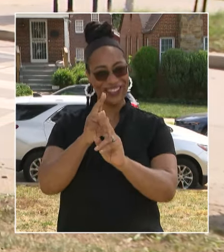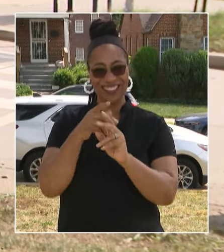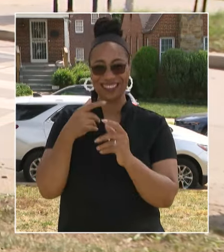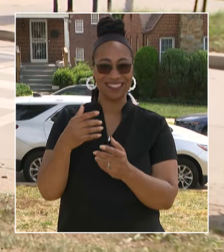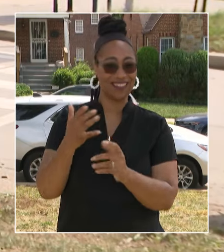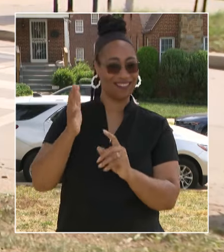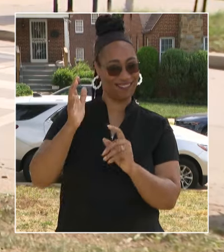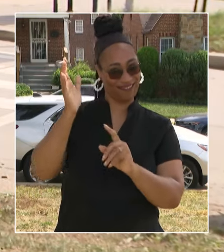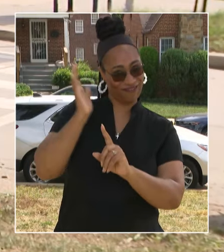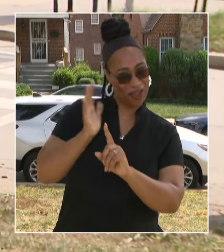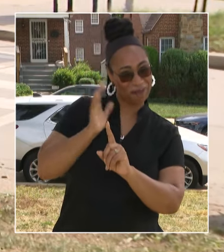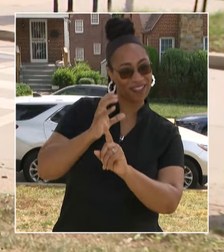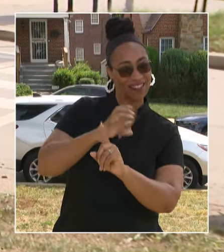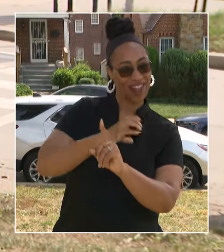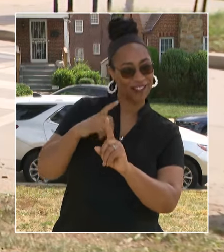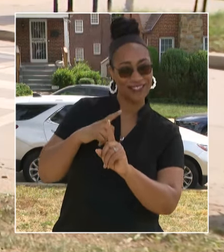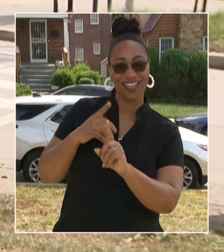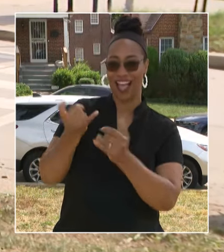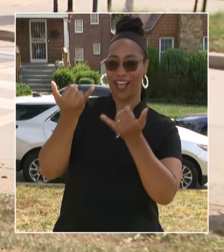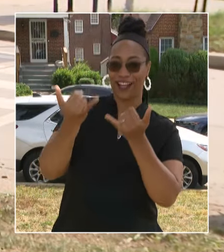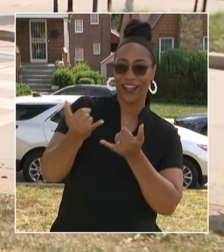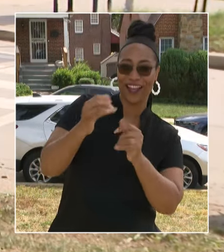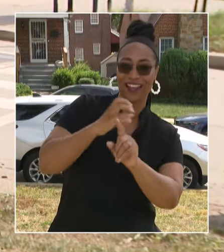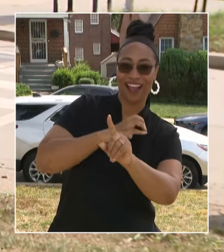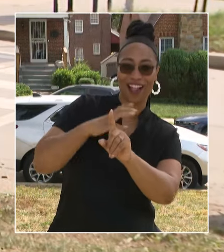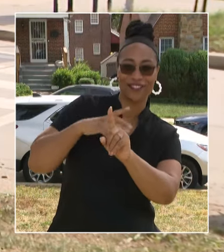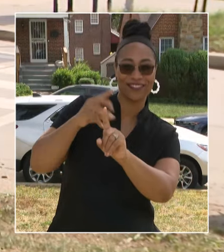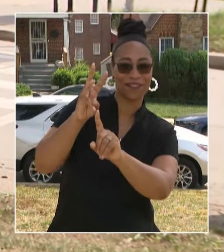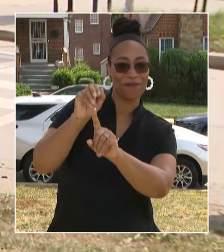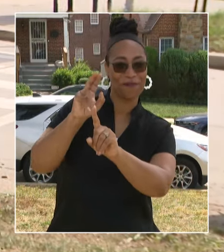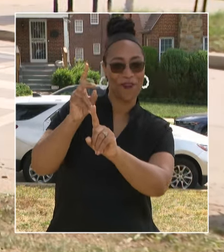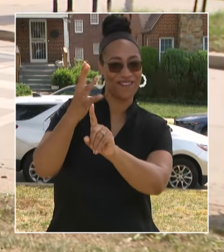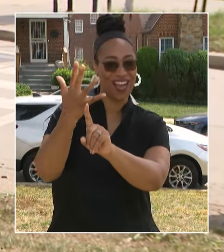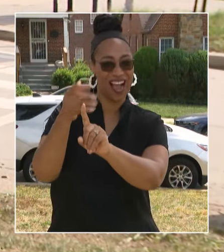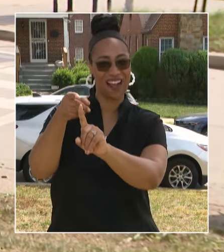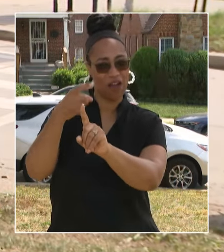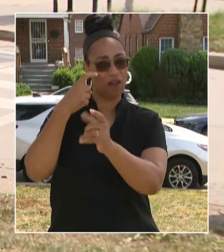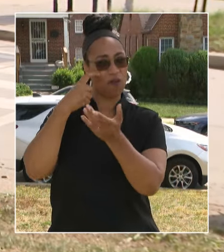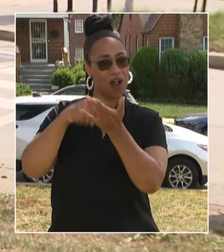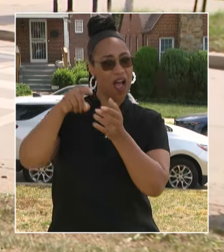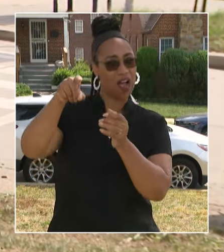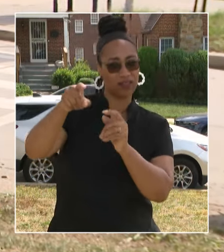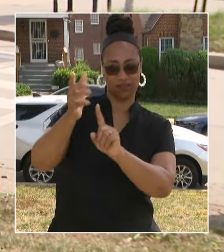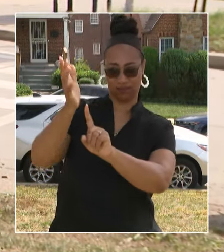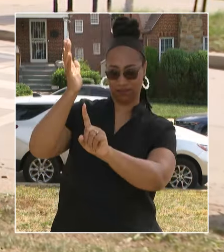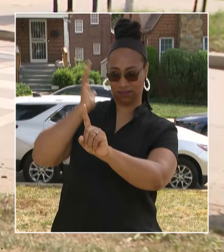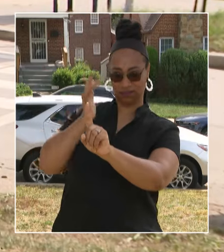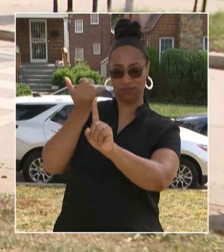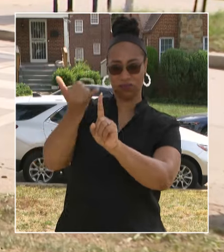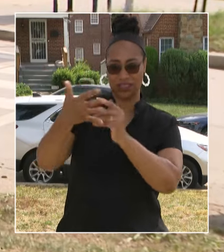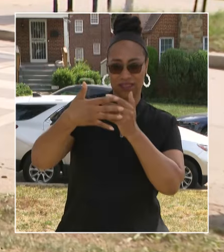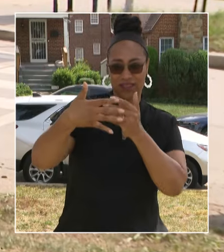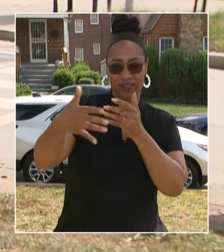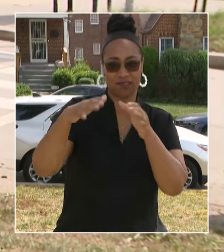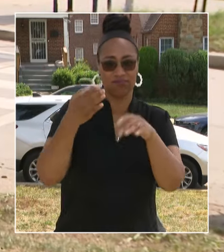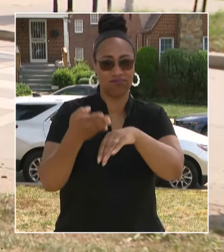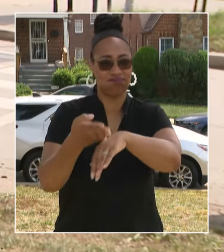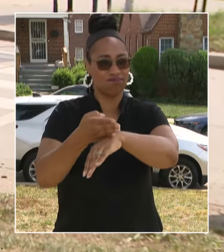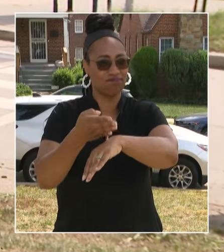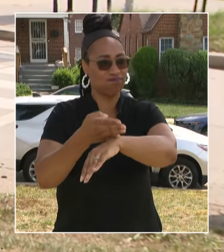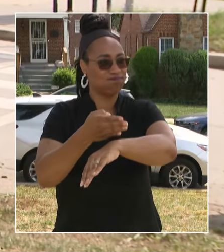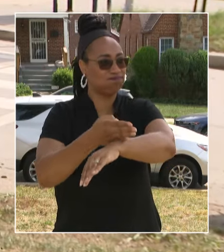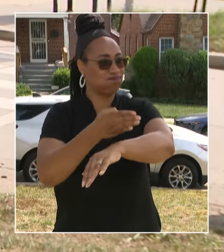right time, because you're remembering our past, our history, and our present. And I think that a lot of people don't understand that. They don't